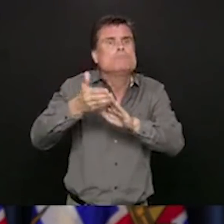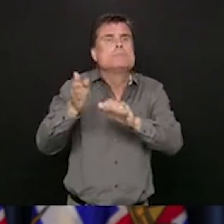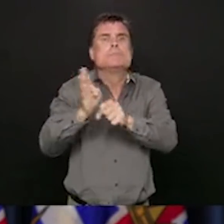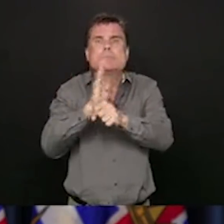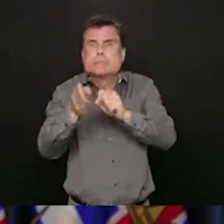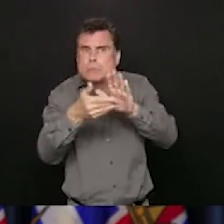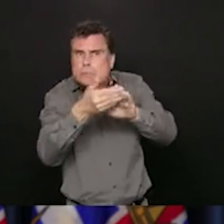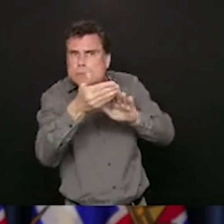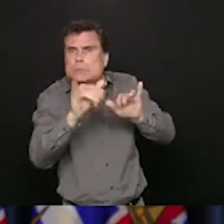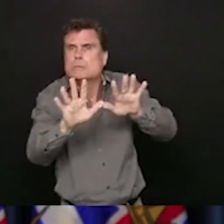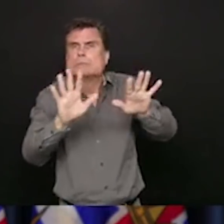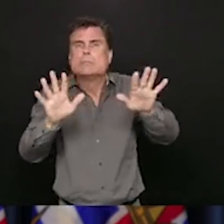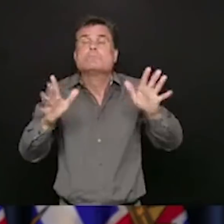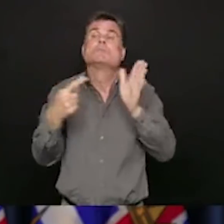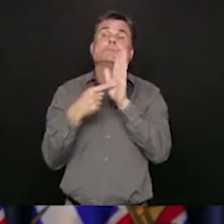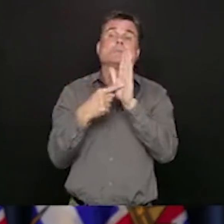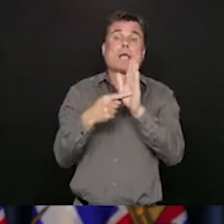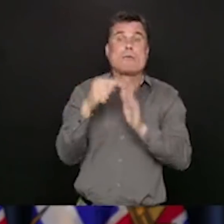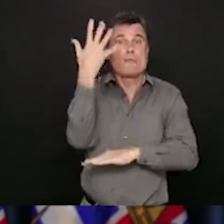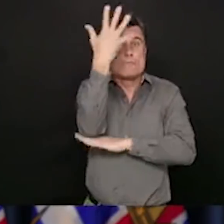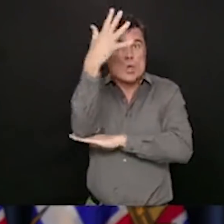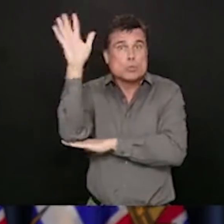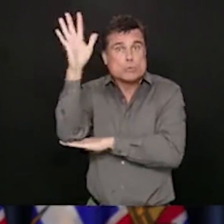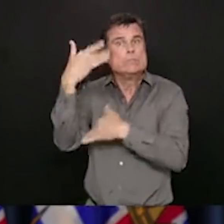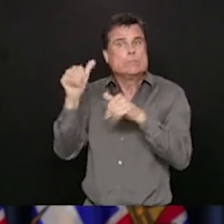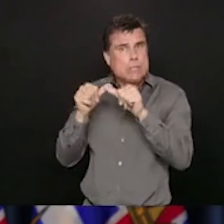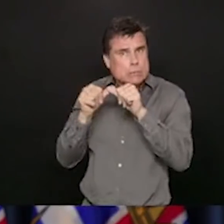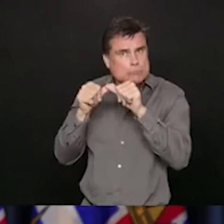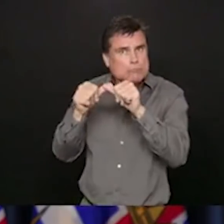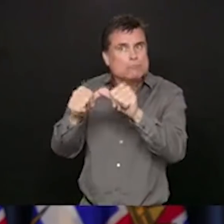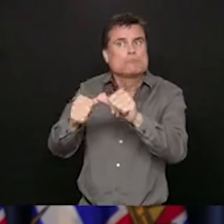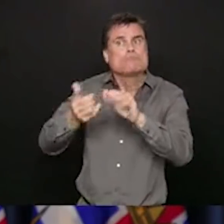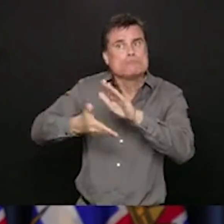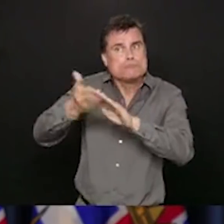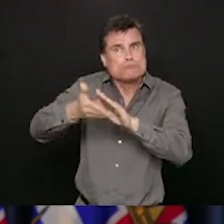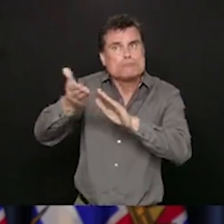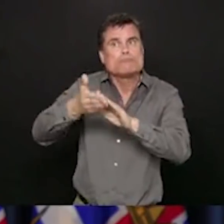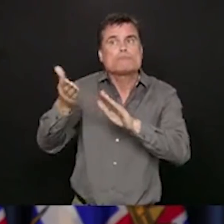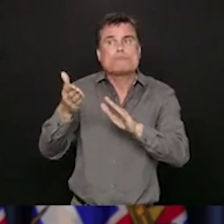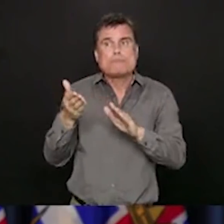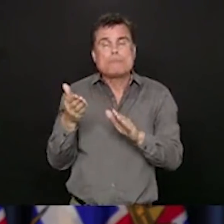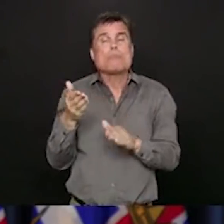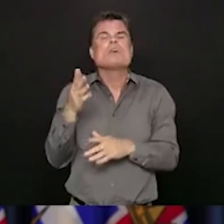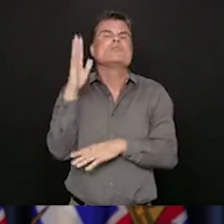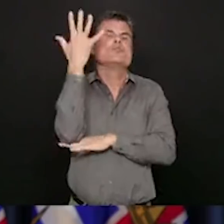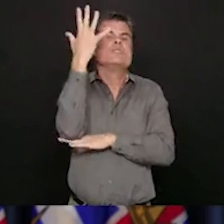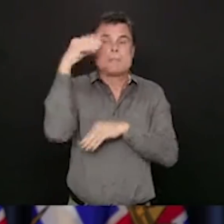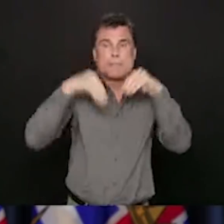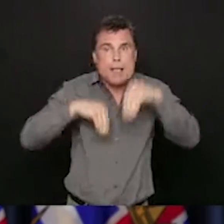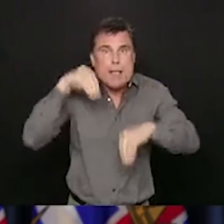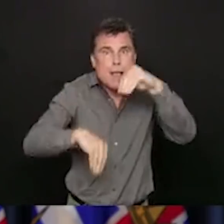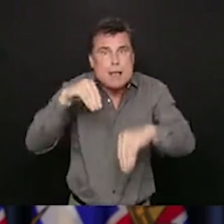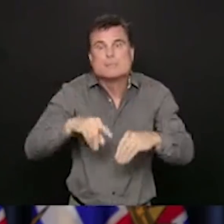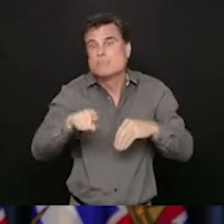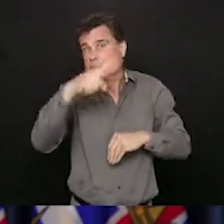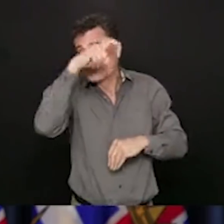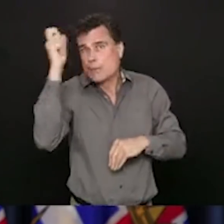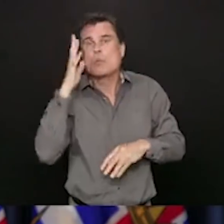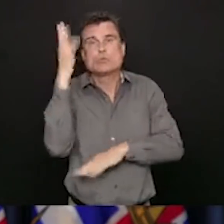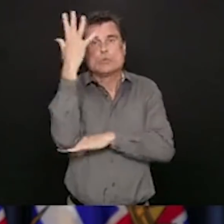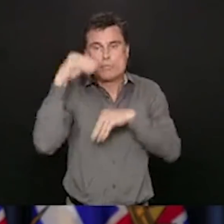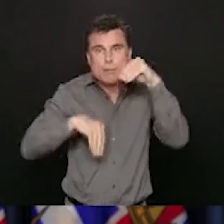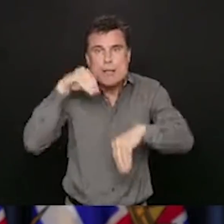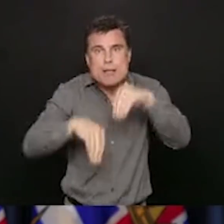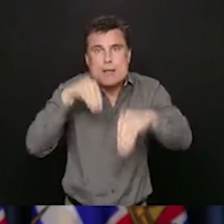is upon us. We're going to have silviculture activity across British Columbia, critically important to our forest sector, critically